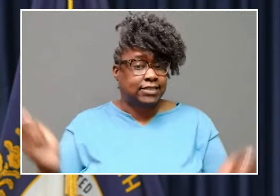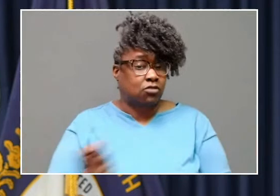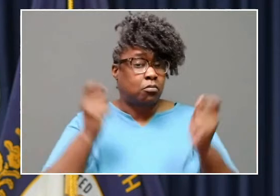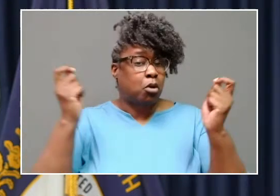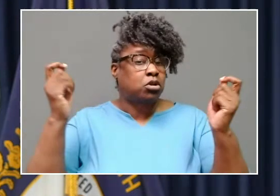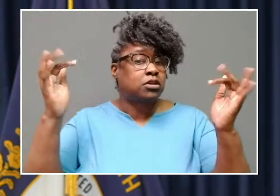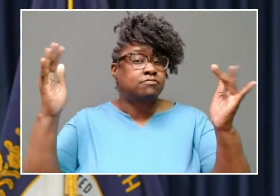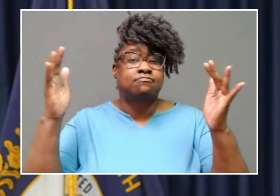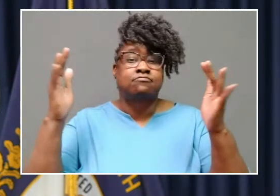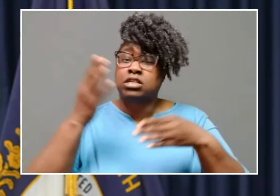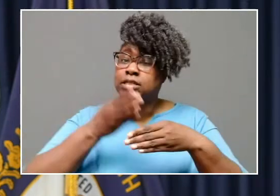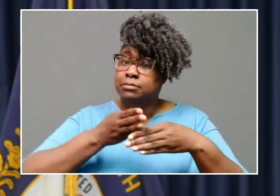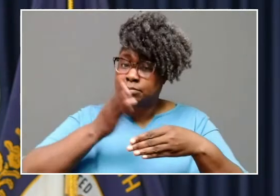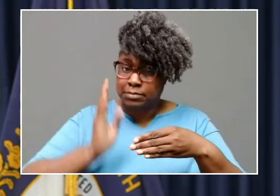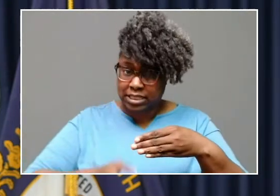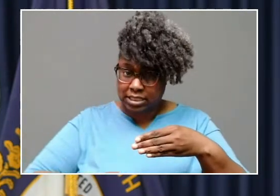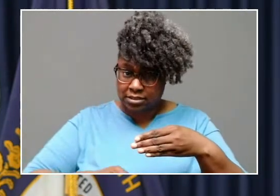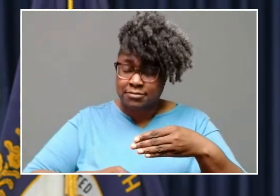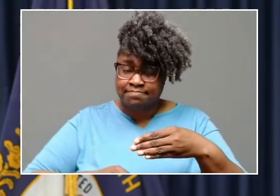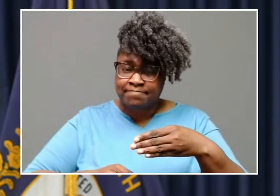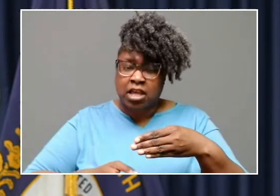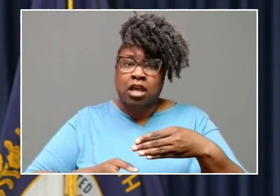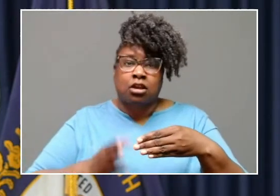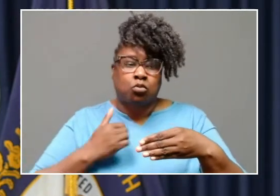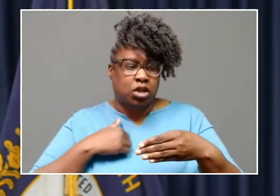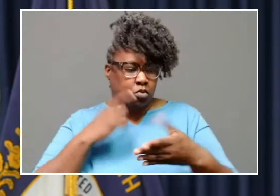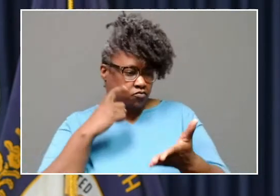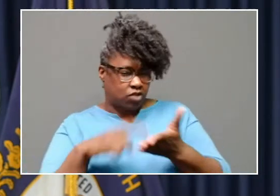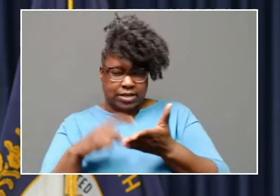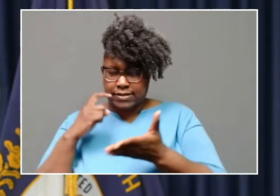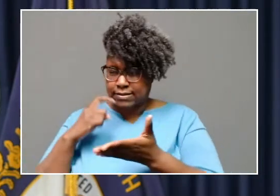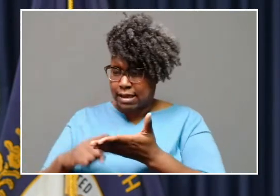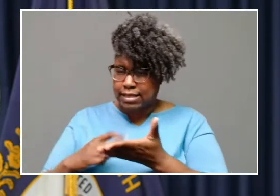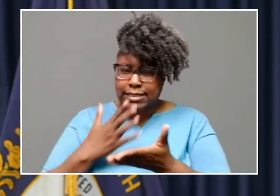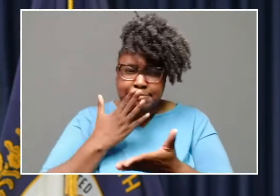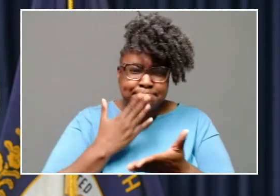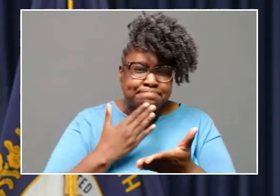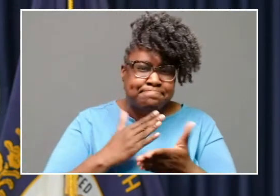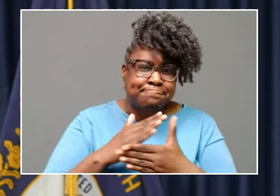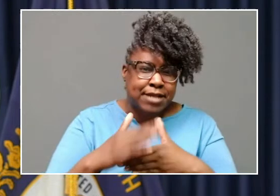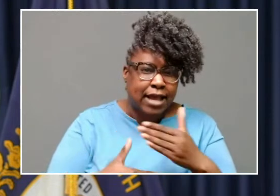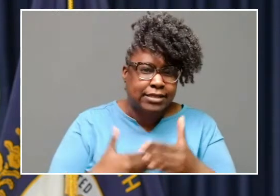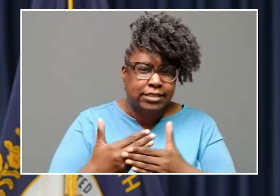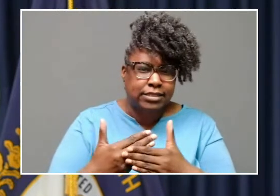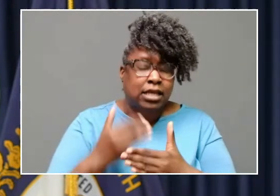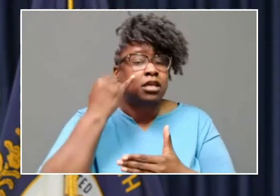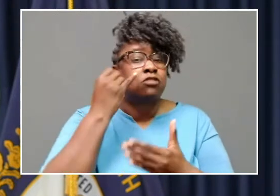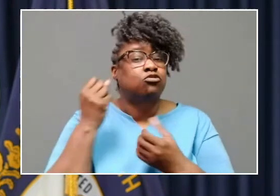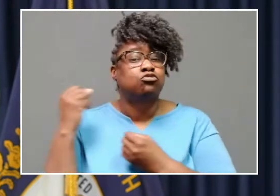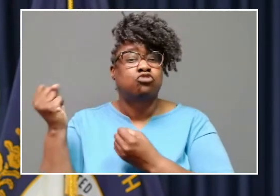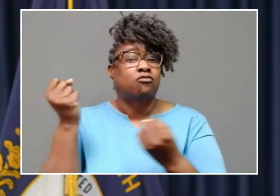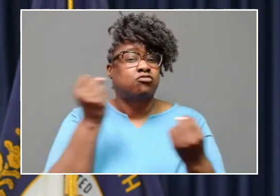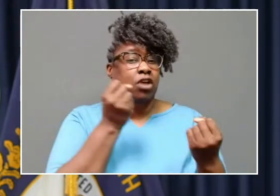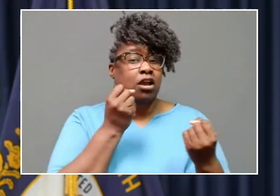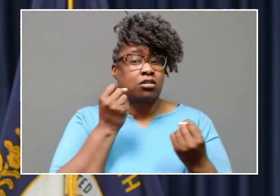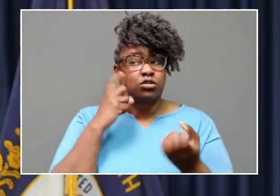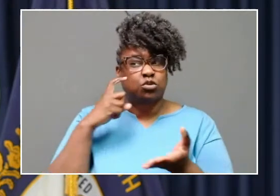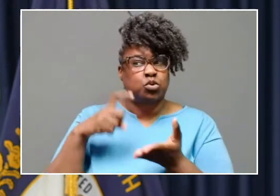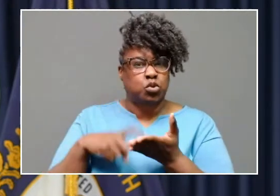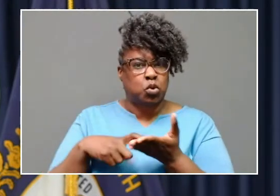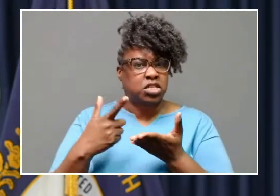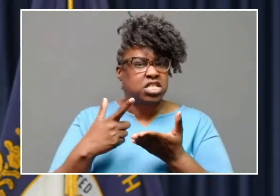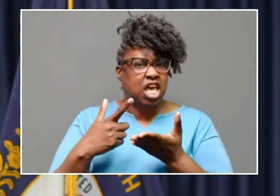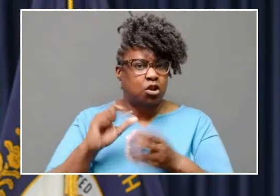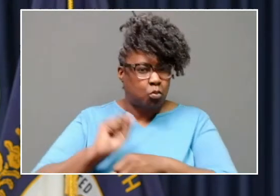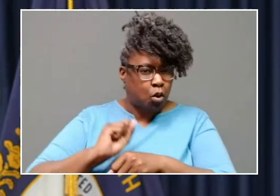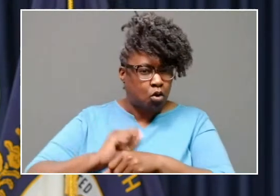and recognize all that kindness. But if you drive around the Capitol right now, you will see a significant work being done on